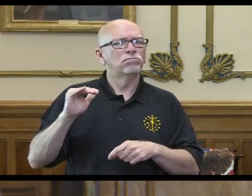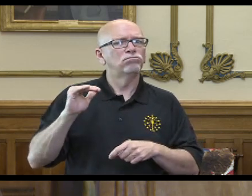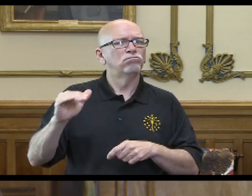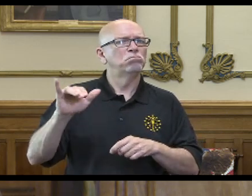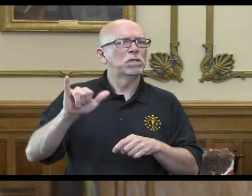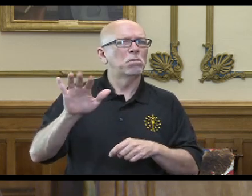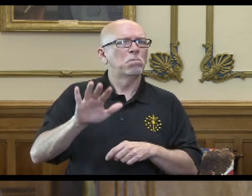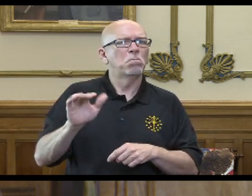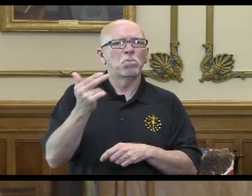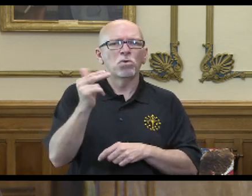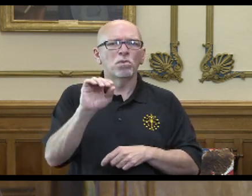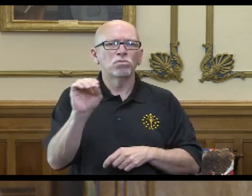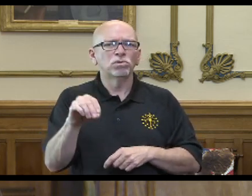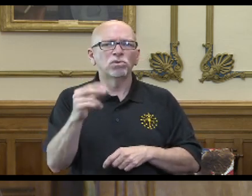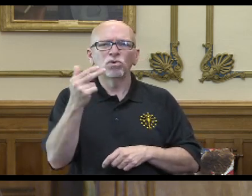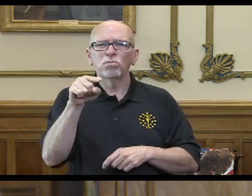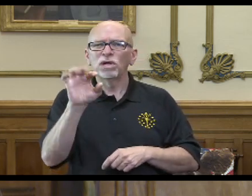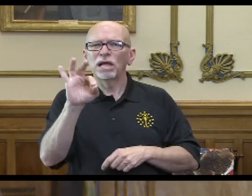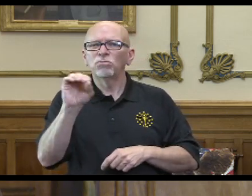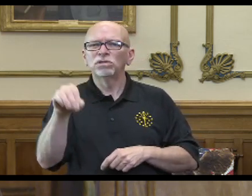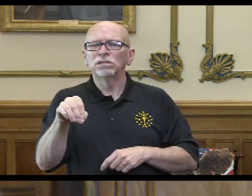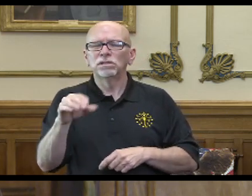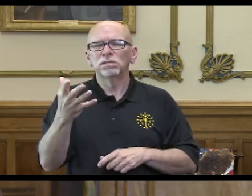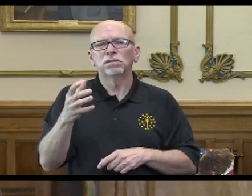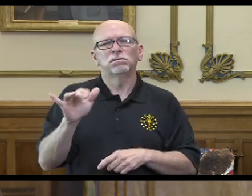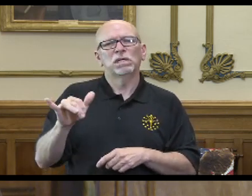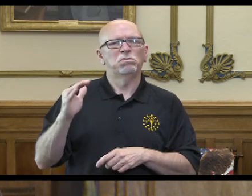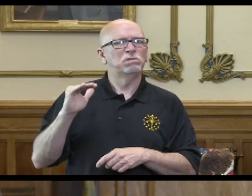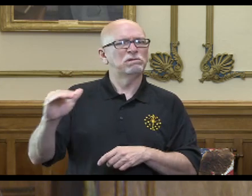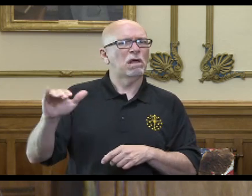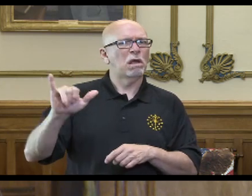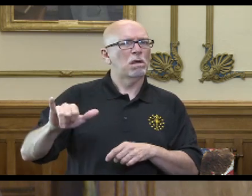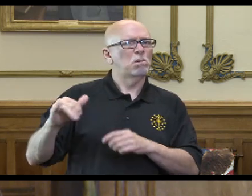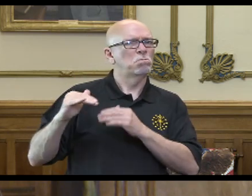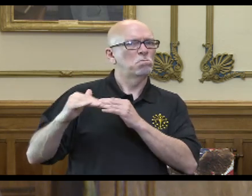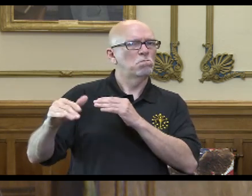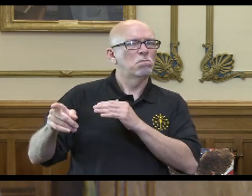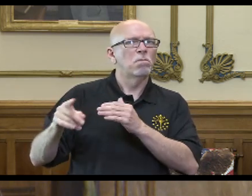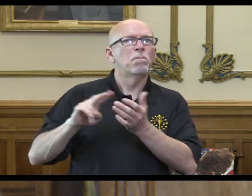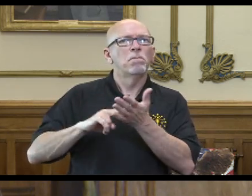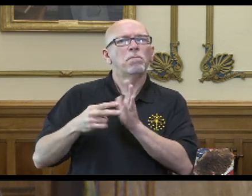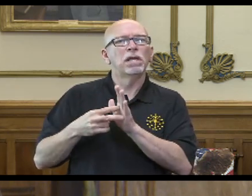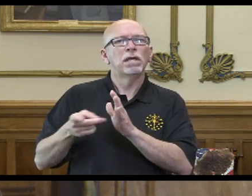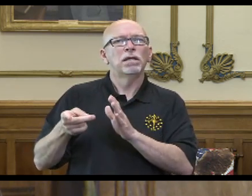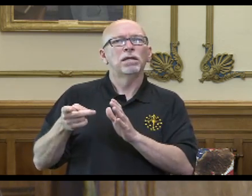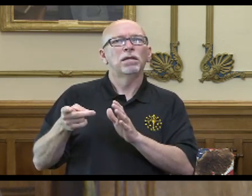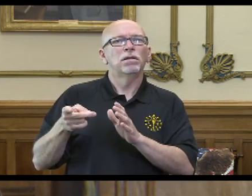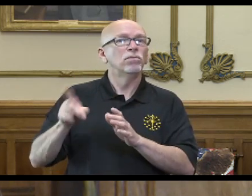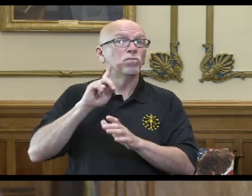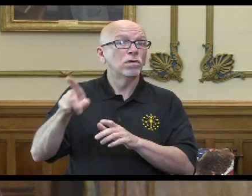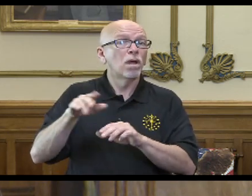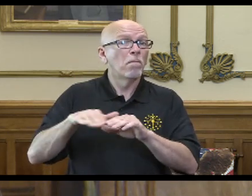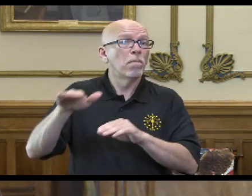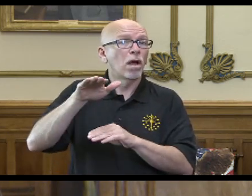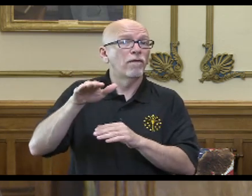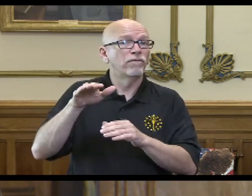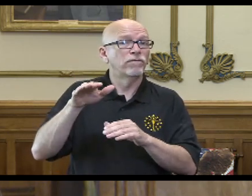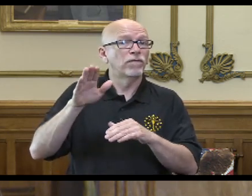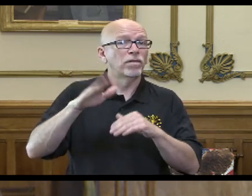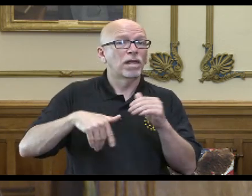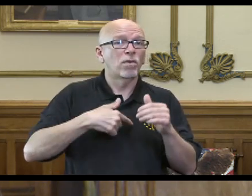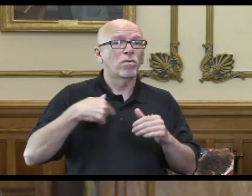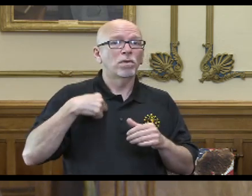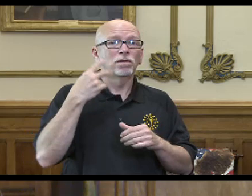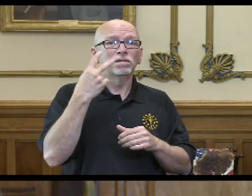traditionally right at about 13.9%, so that's been very steady, and that is it is above where we've seen